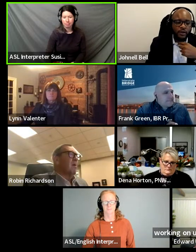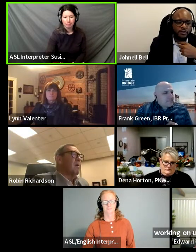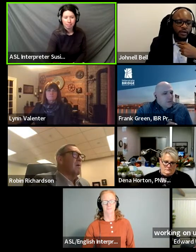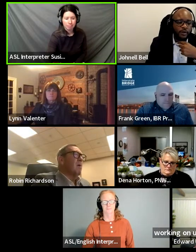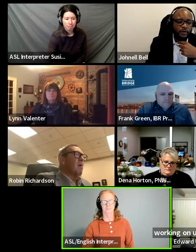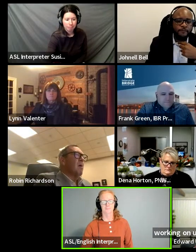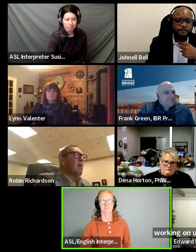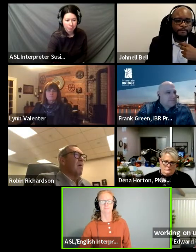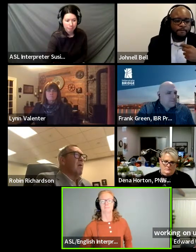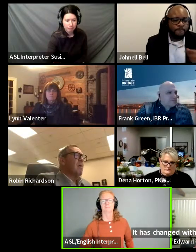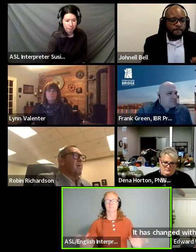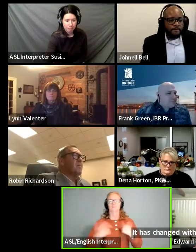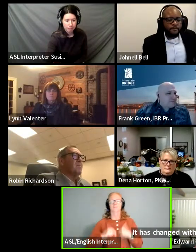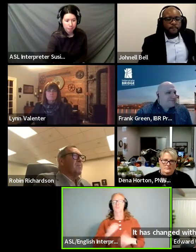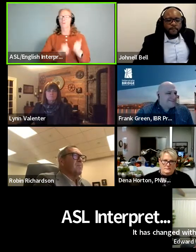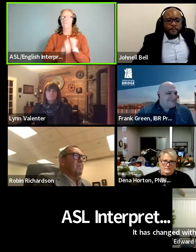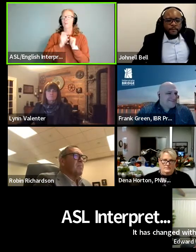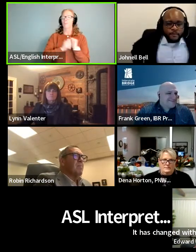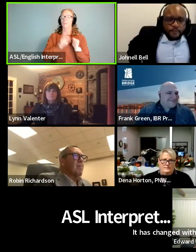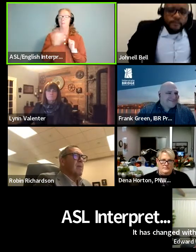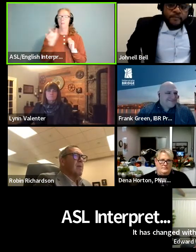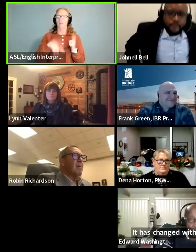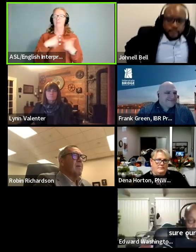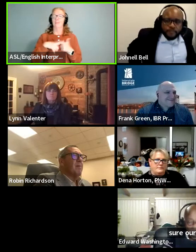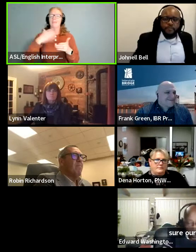get on to the next topic. Yeah, I apologize. Just real quick,